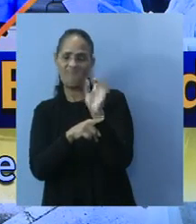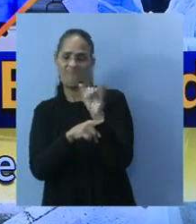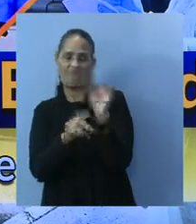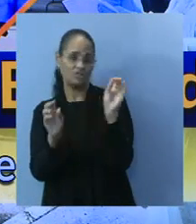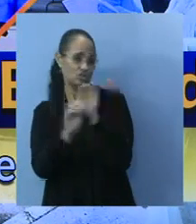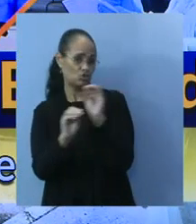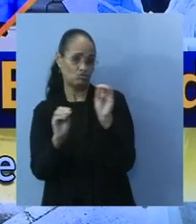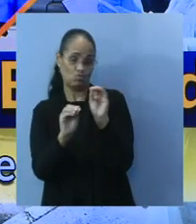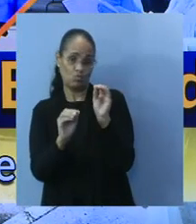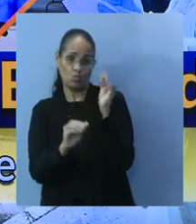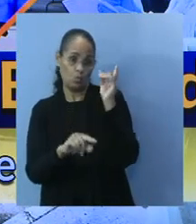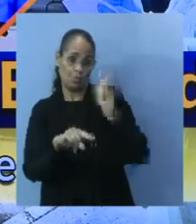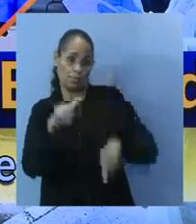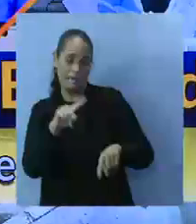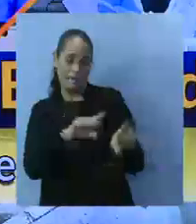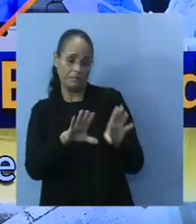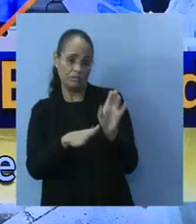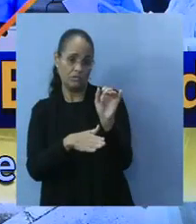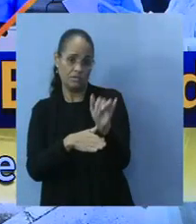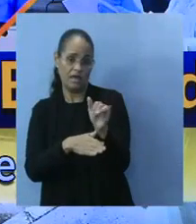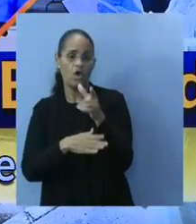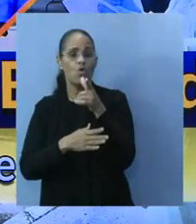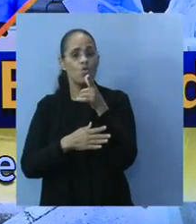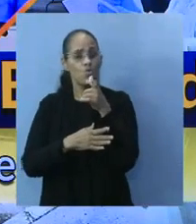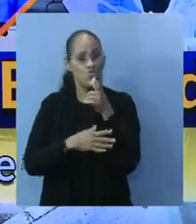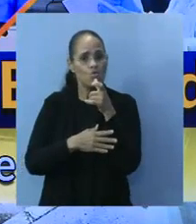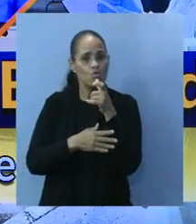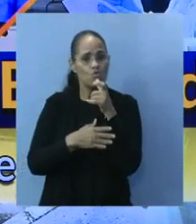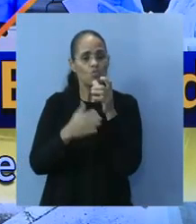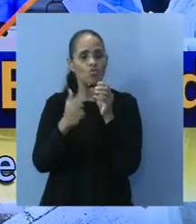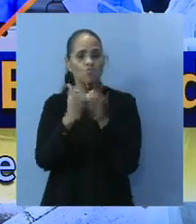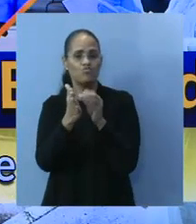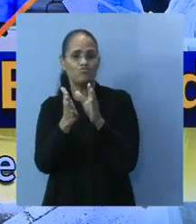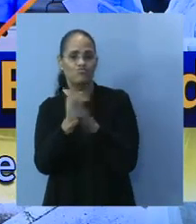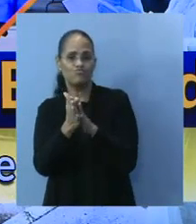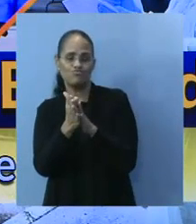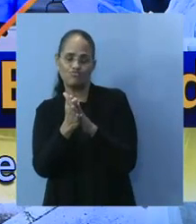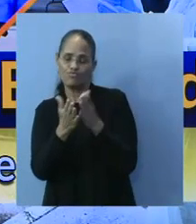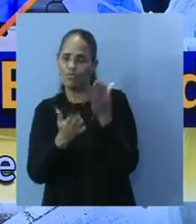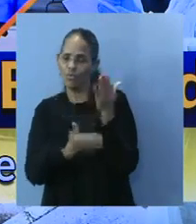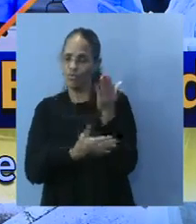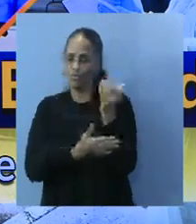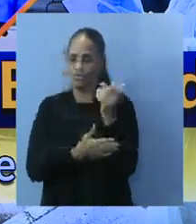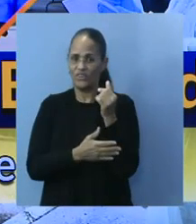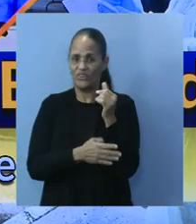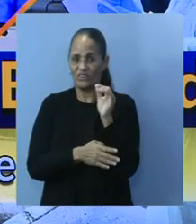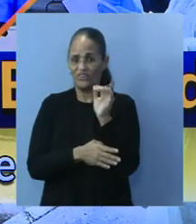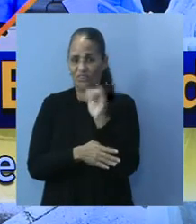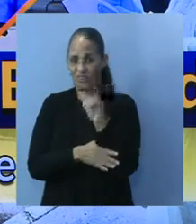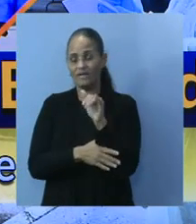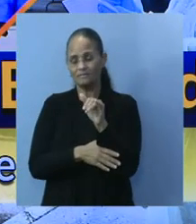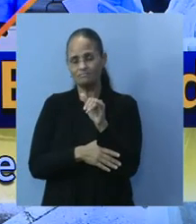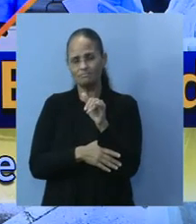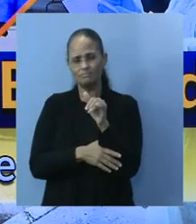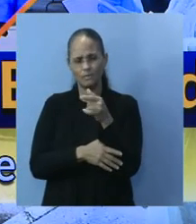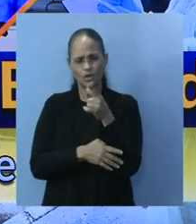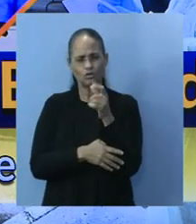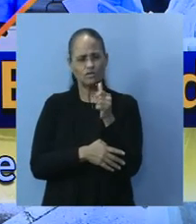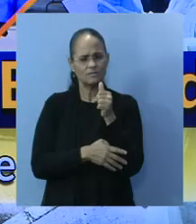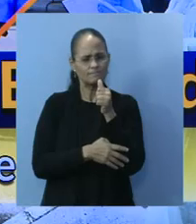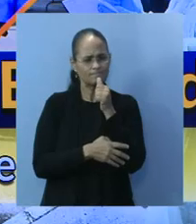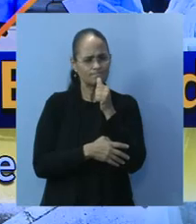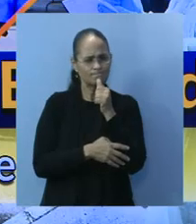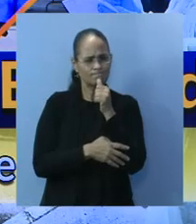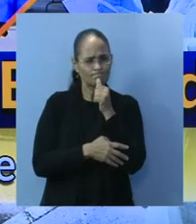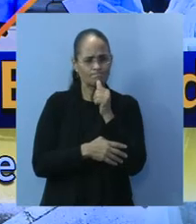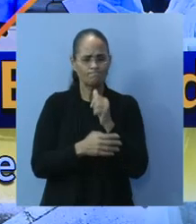way for them to get who gets notified of exposures. This is intentional and a key part of